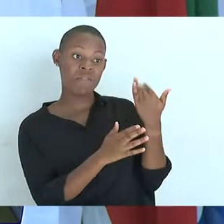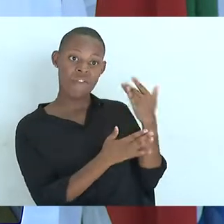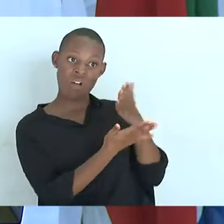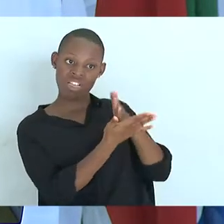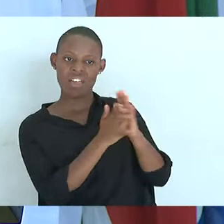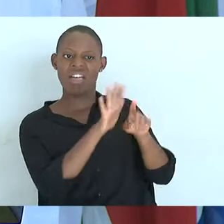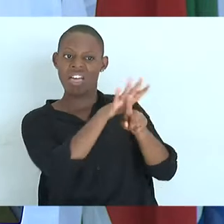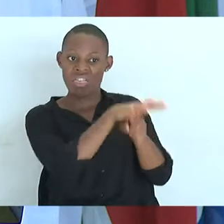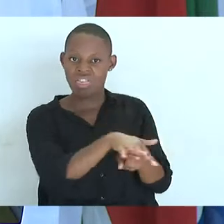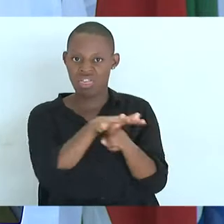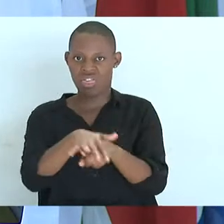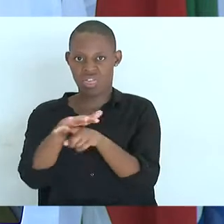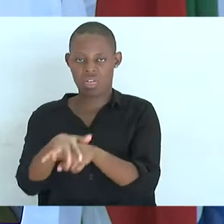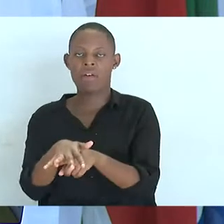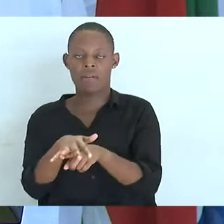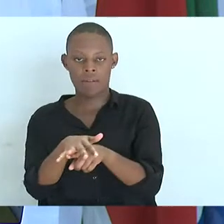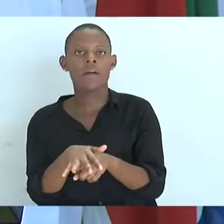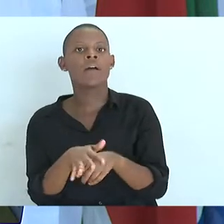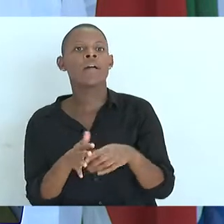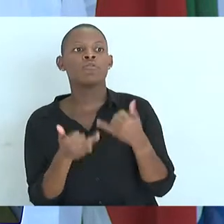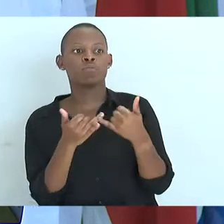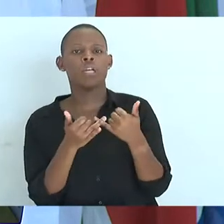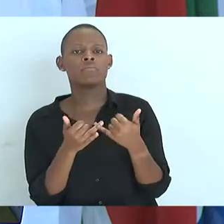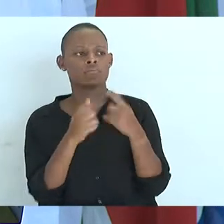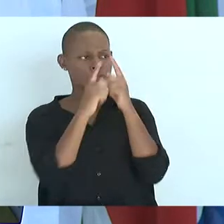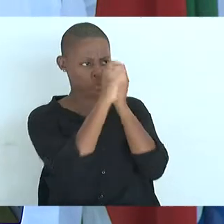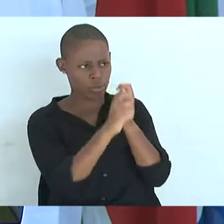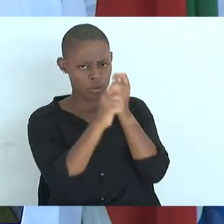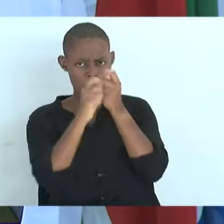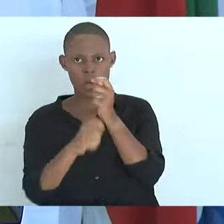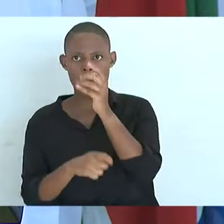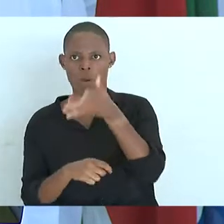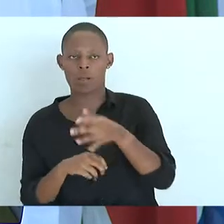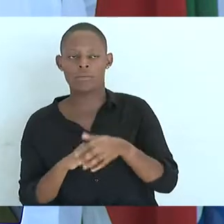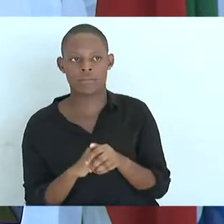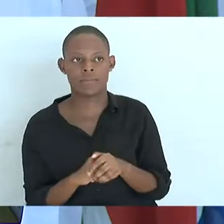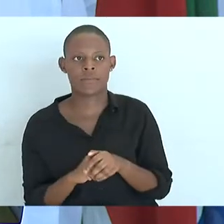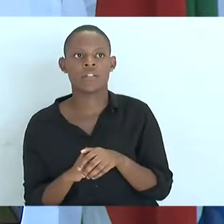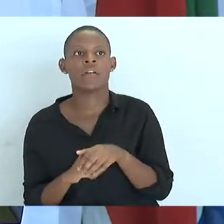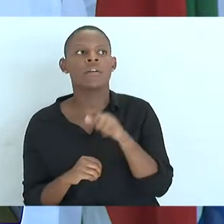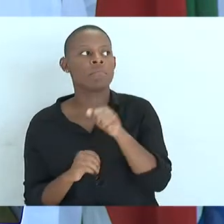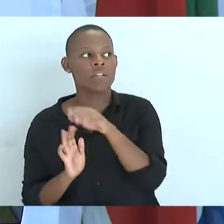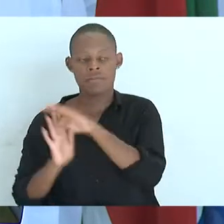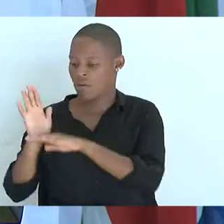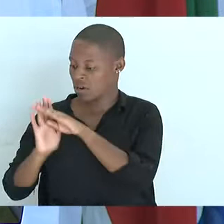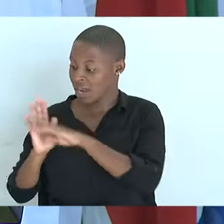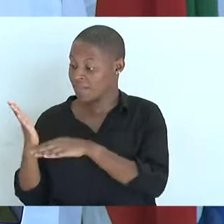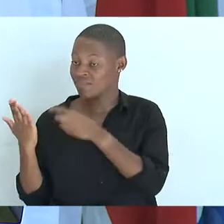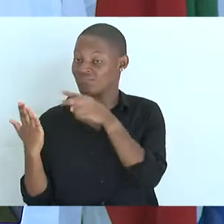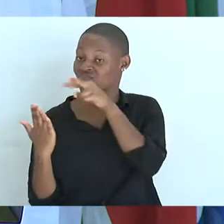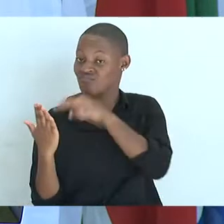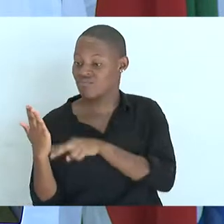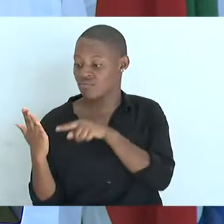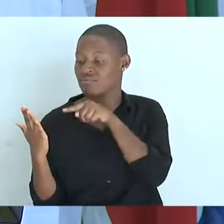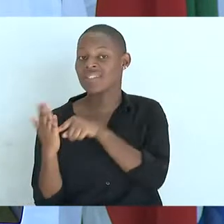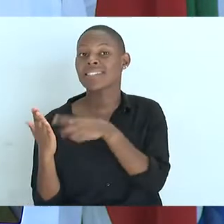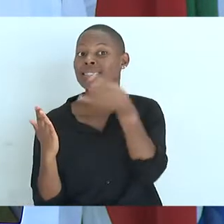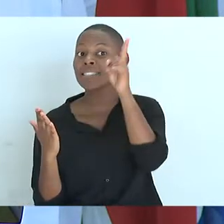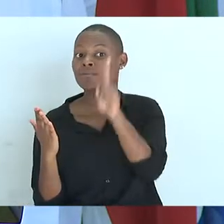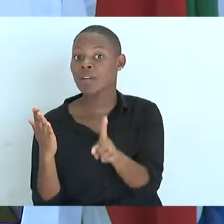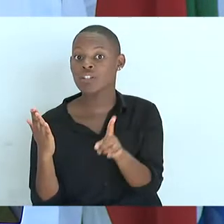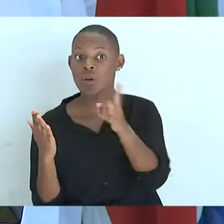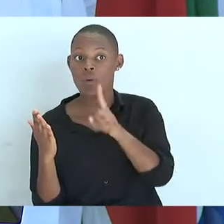Especially it will talk to our programs, Honorable Chair, especially